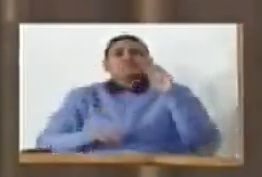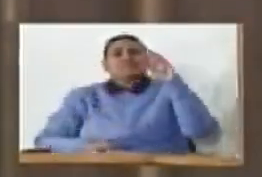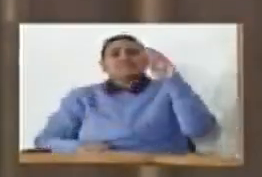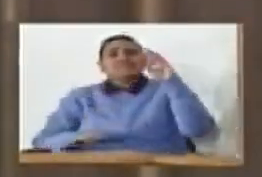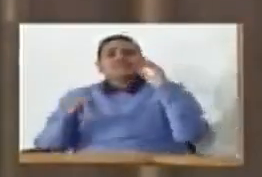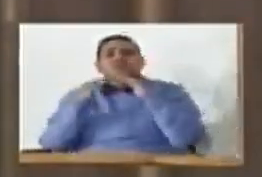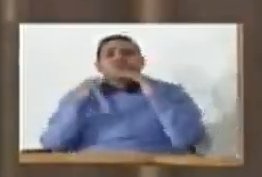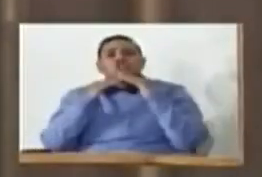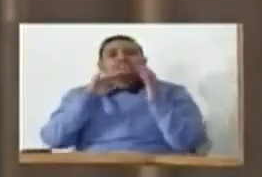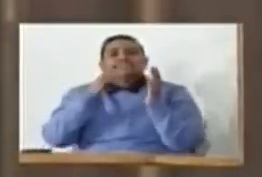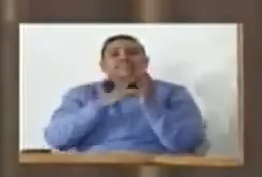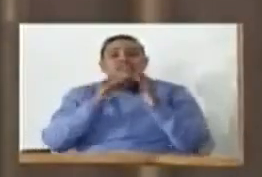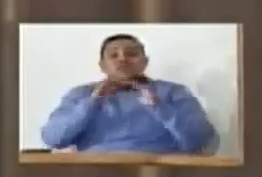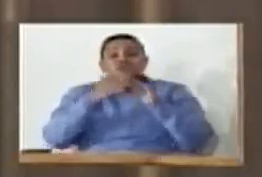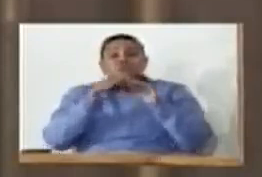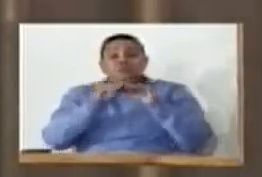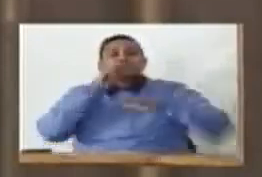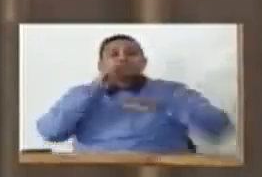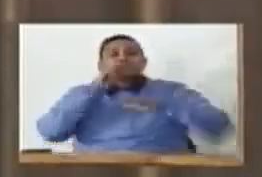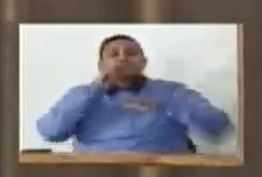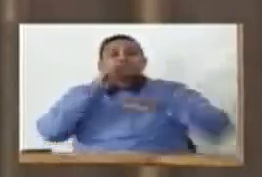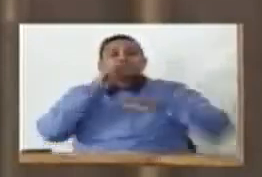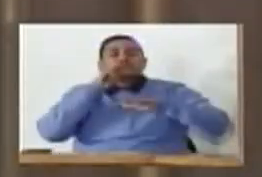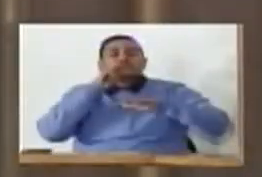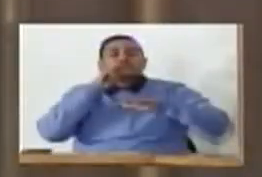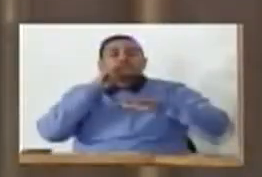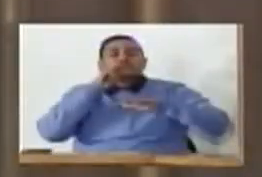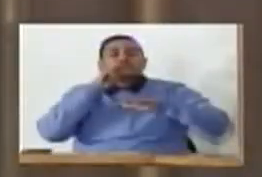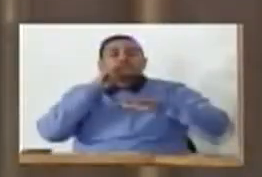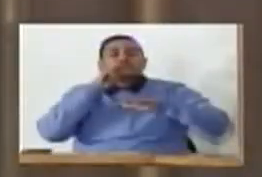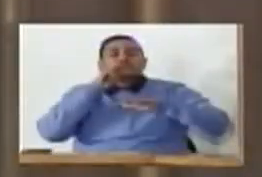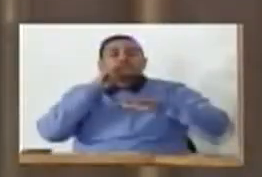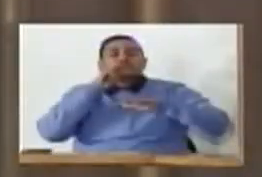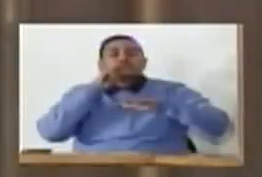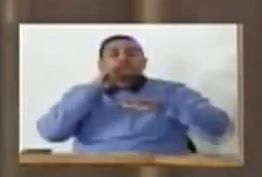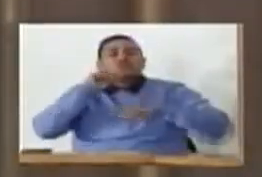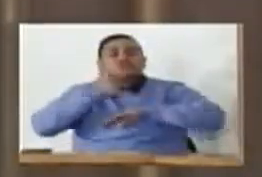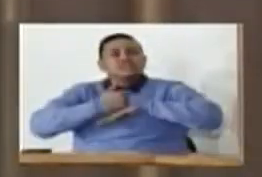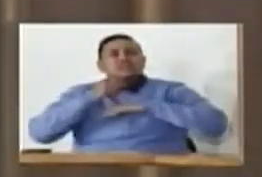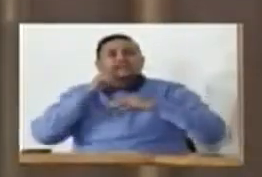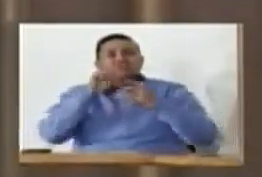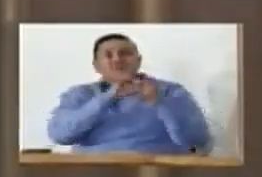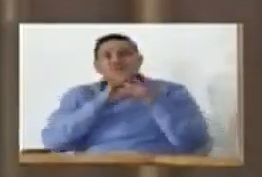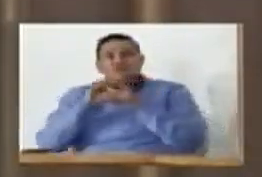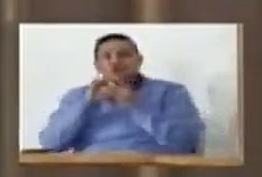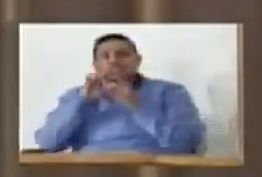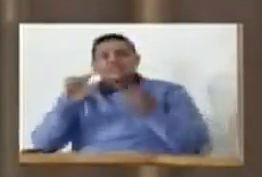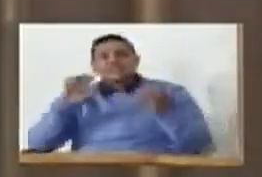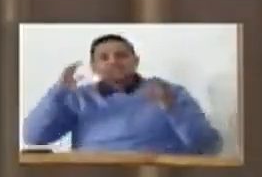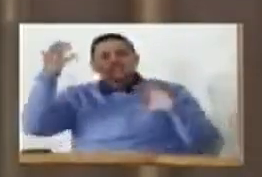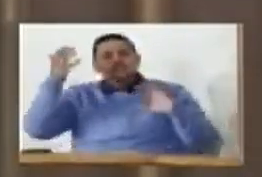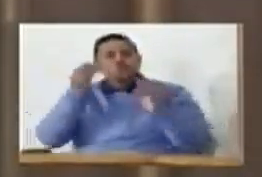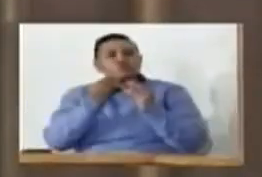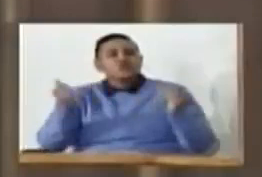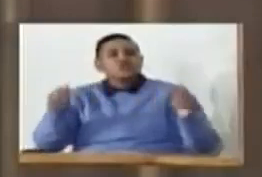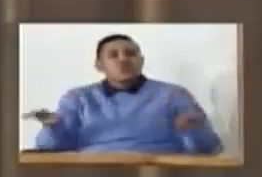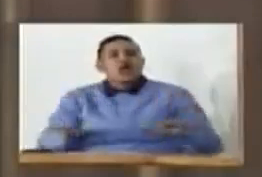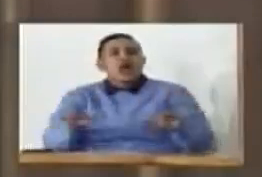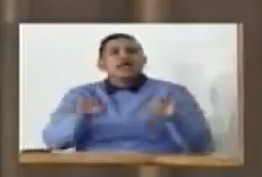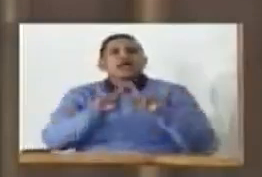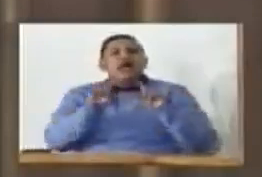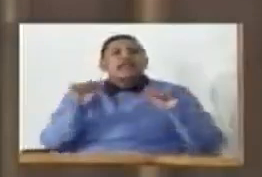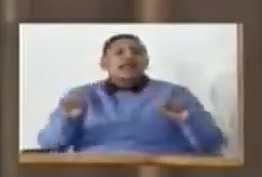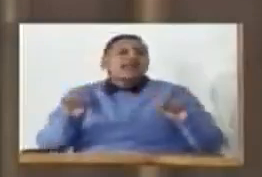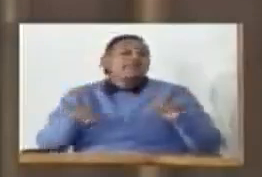justice centers island-wide to coordinate resolution activities and enable